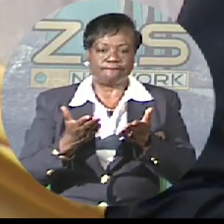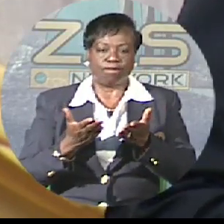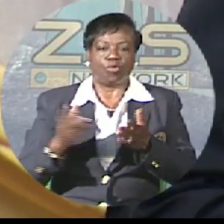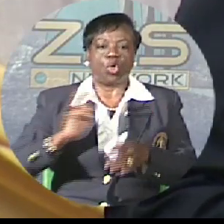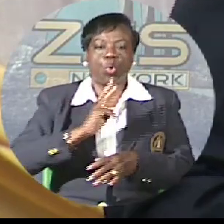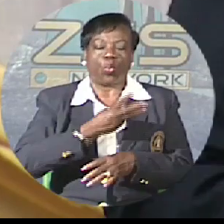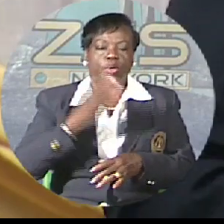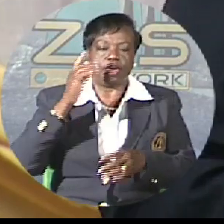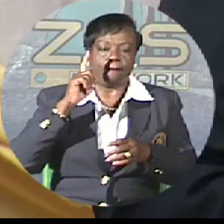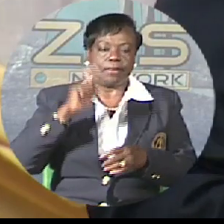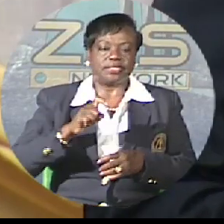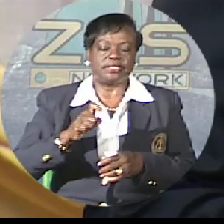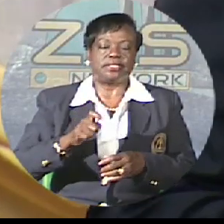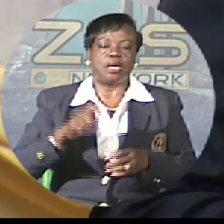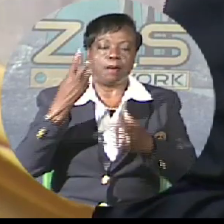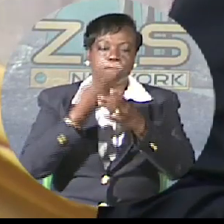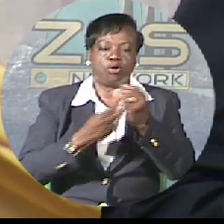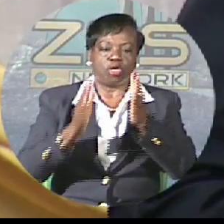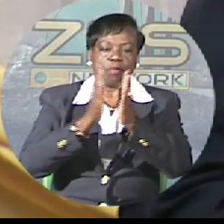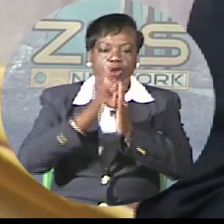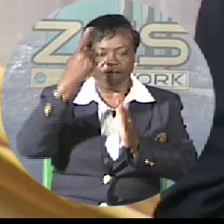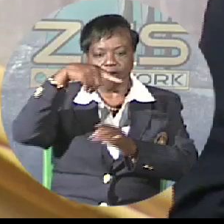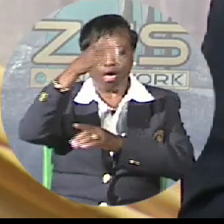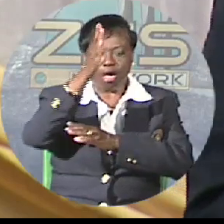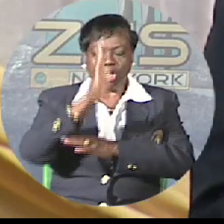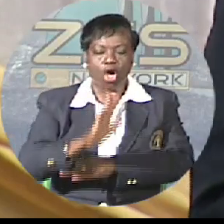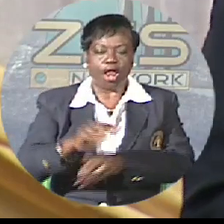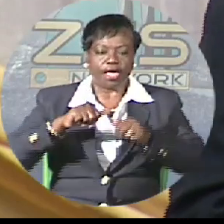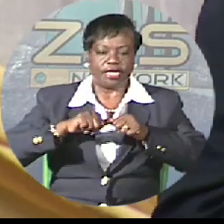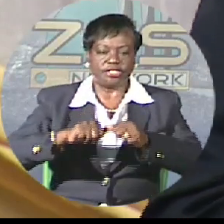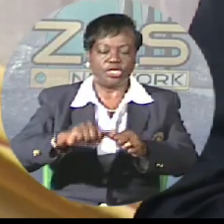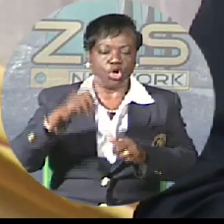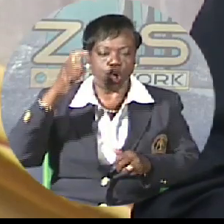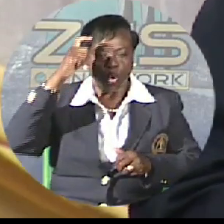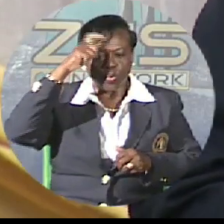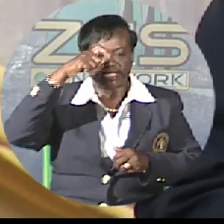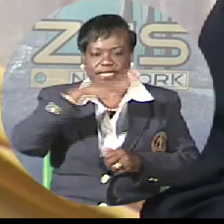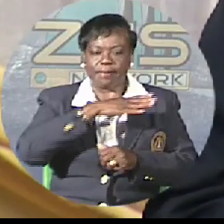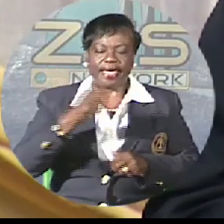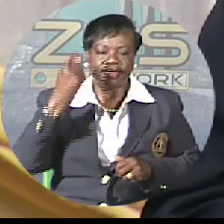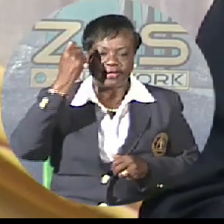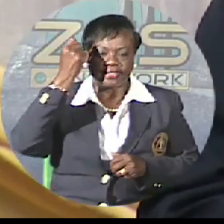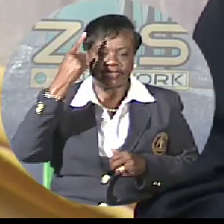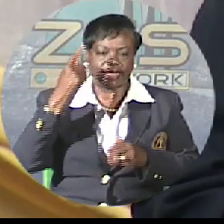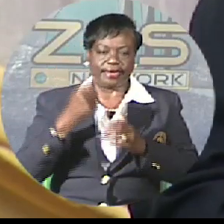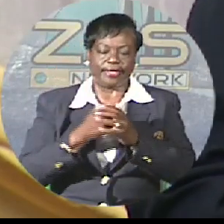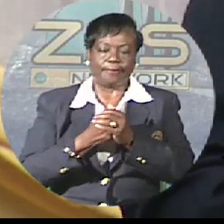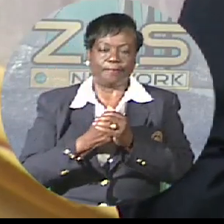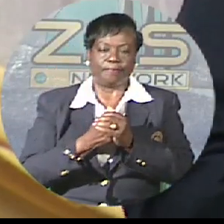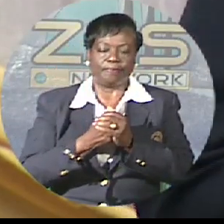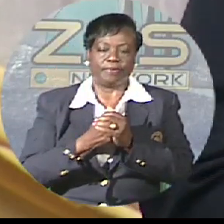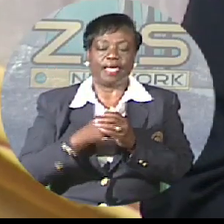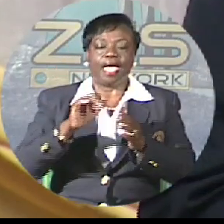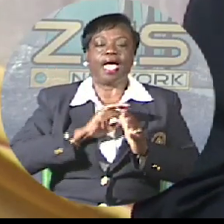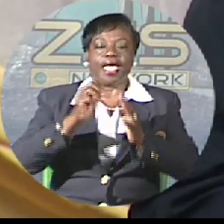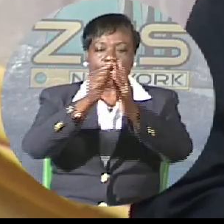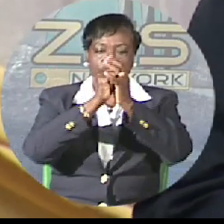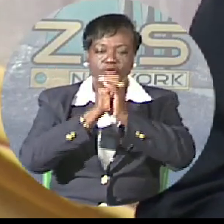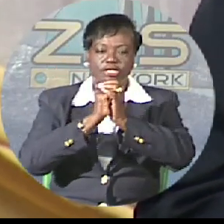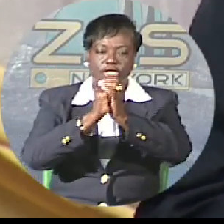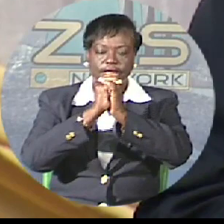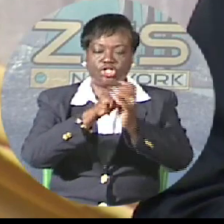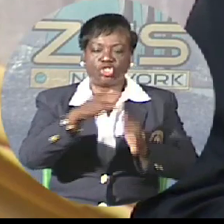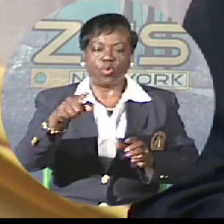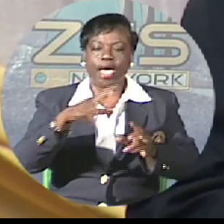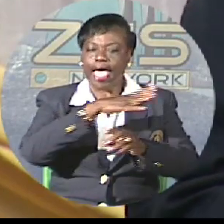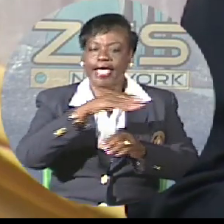both pray for God's continued wisdom and understanding. I congratulate you and your